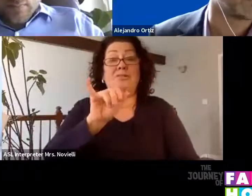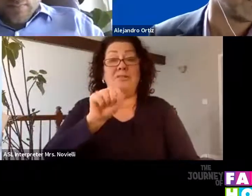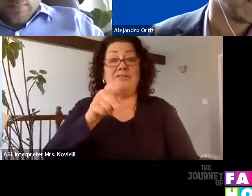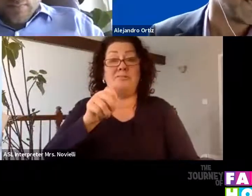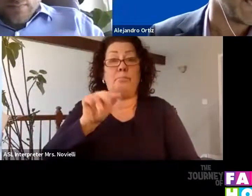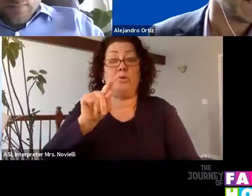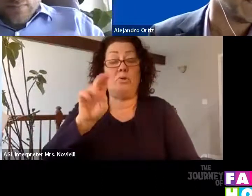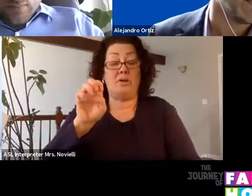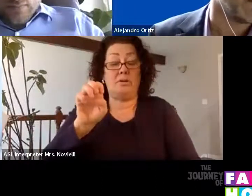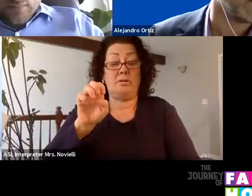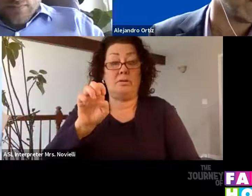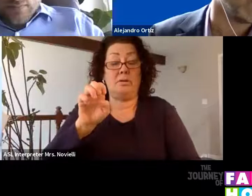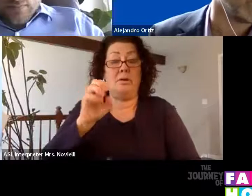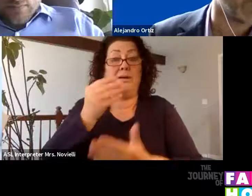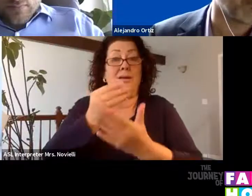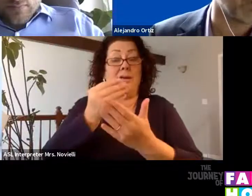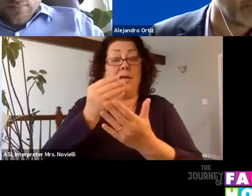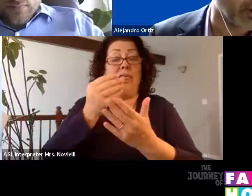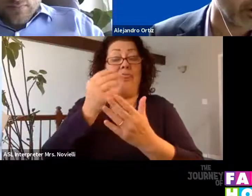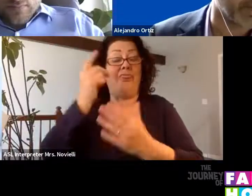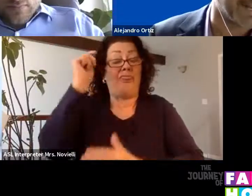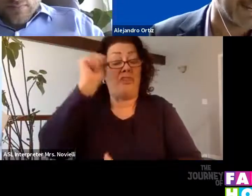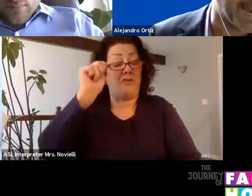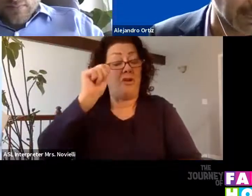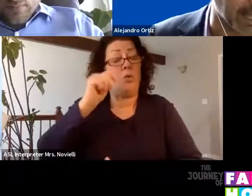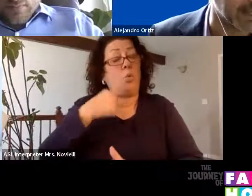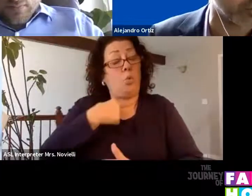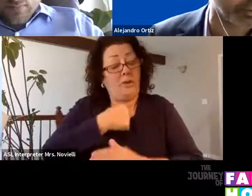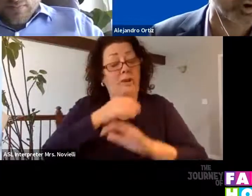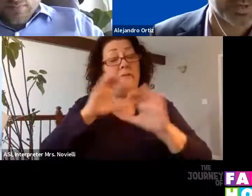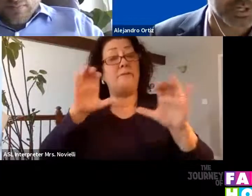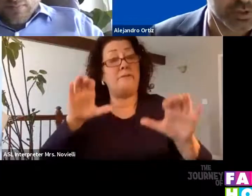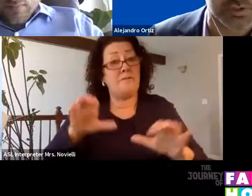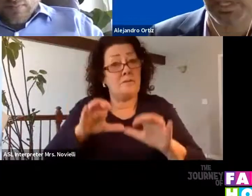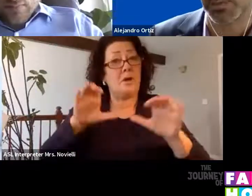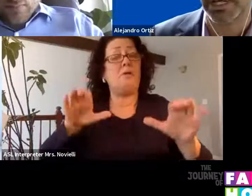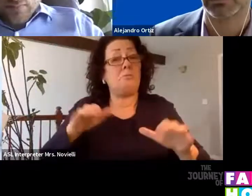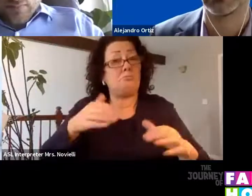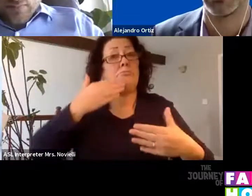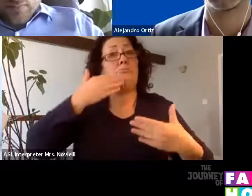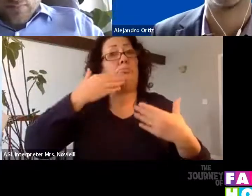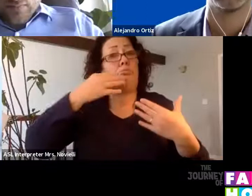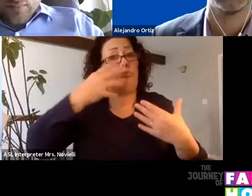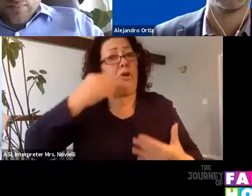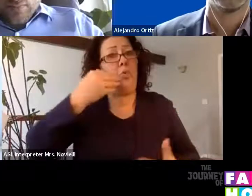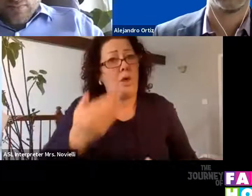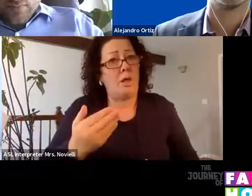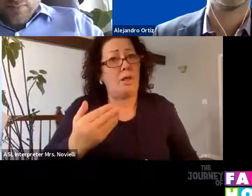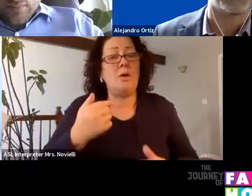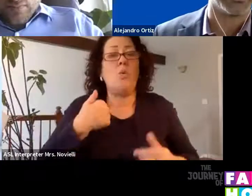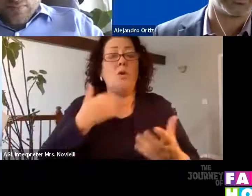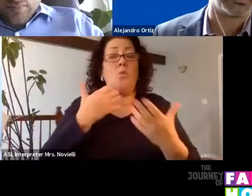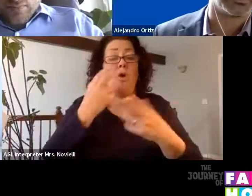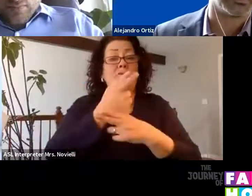Housing Act. And we've gotten pretty far, but it highlights, we were hoping to use this particular lawsuit